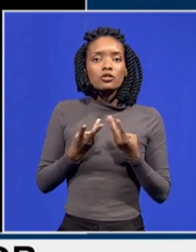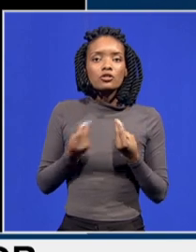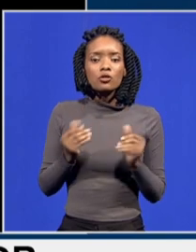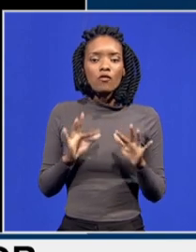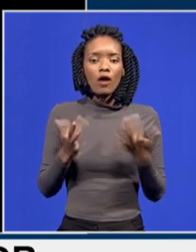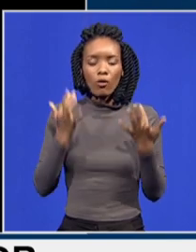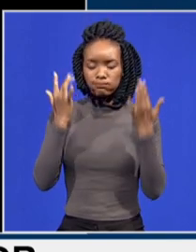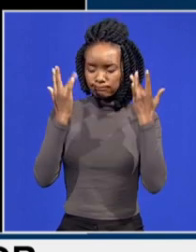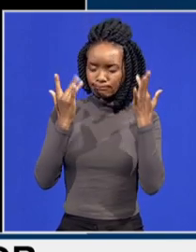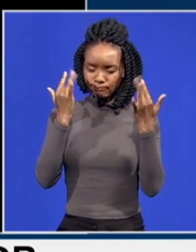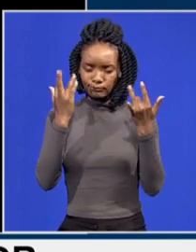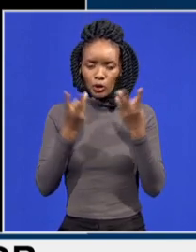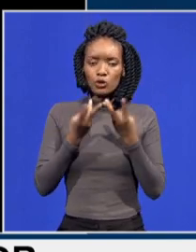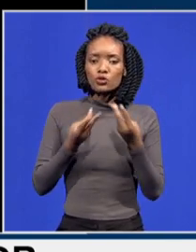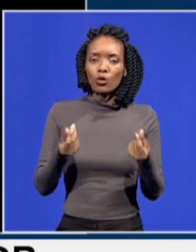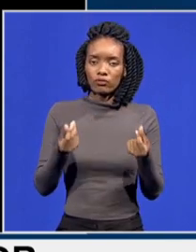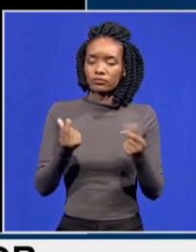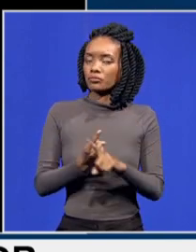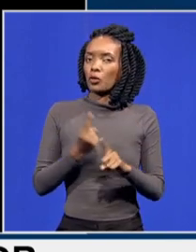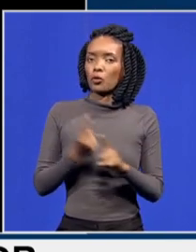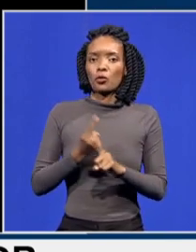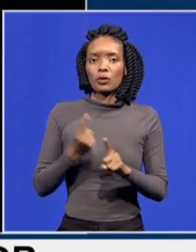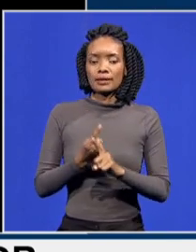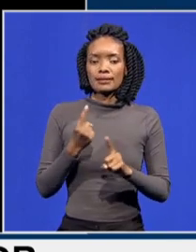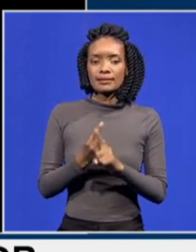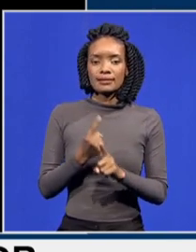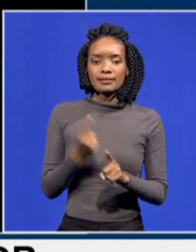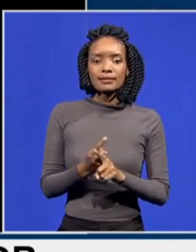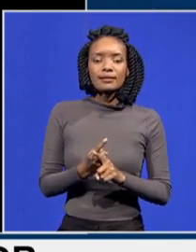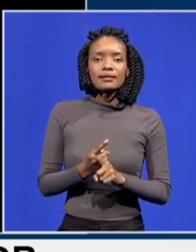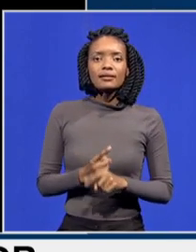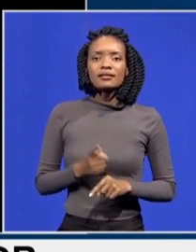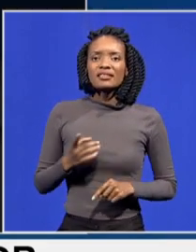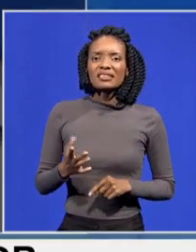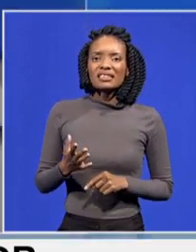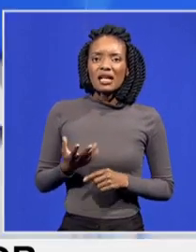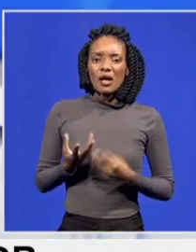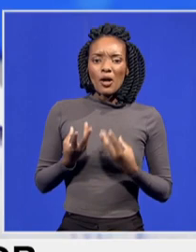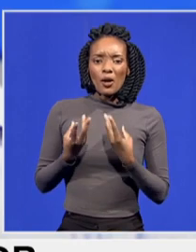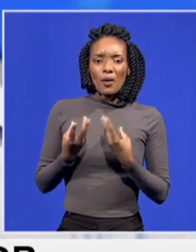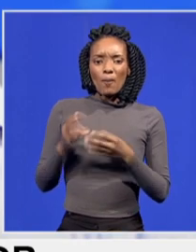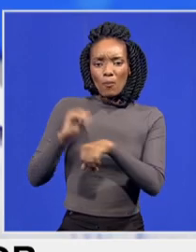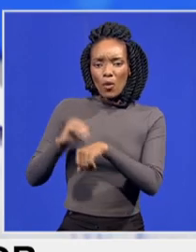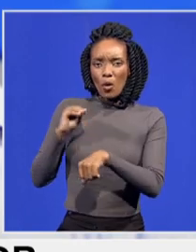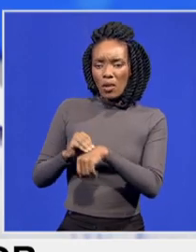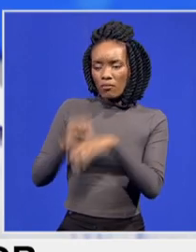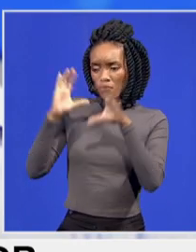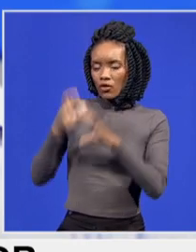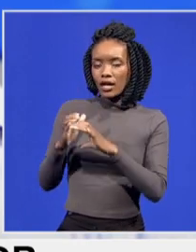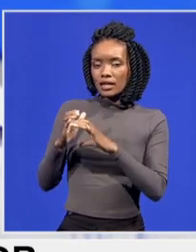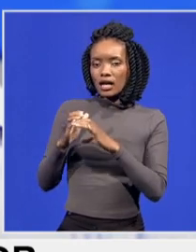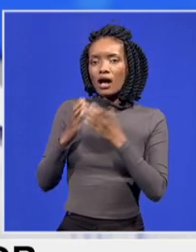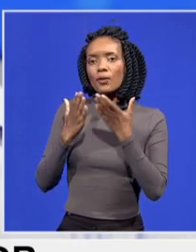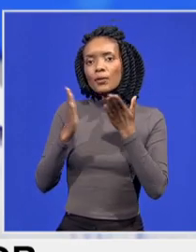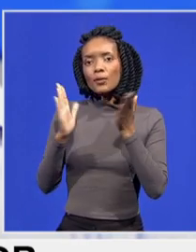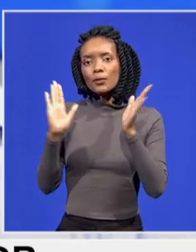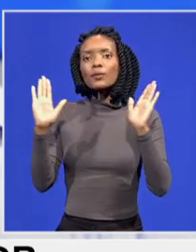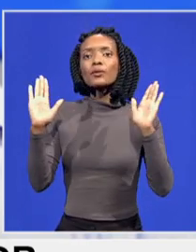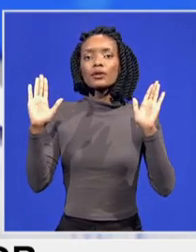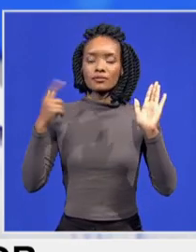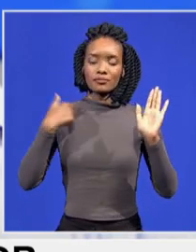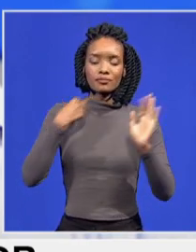we do about this? And always looking at beyond the problem. And that's how I would remember him. And